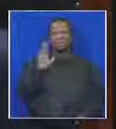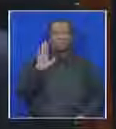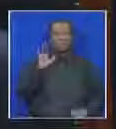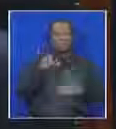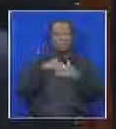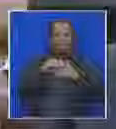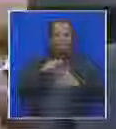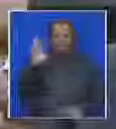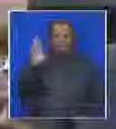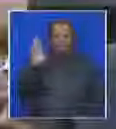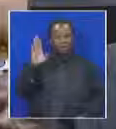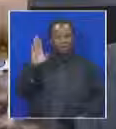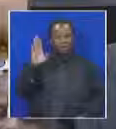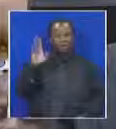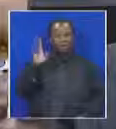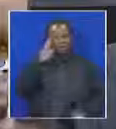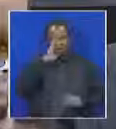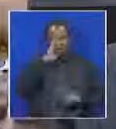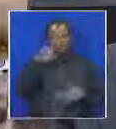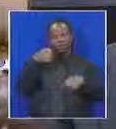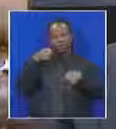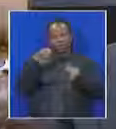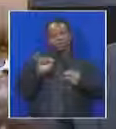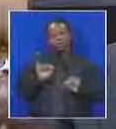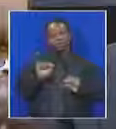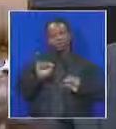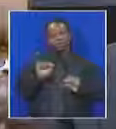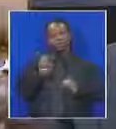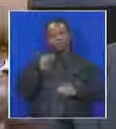Honorable member, yes. Honorable Chair,